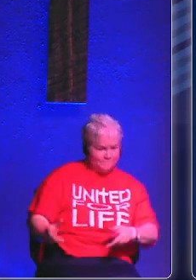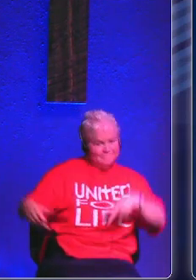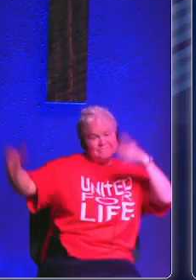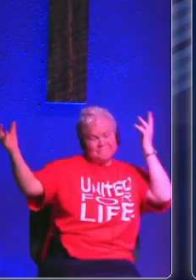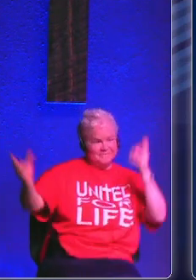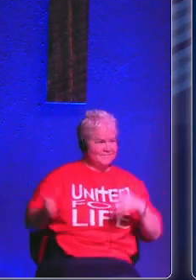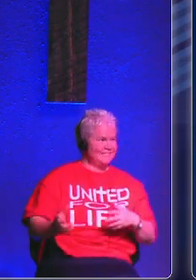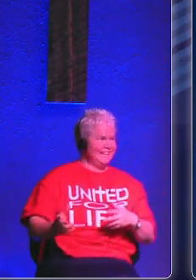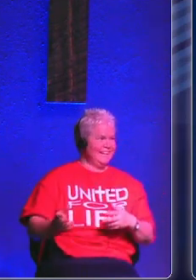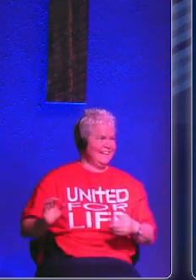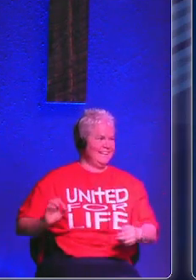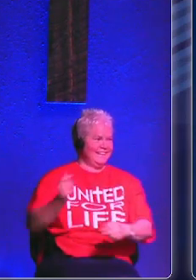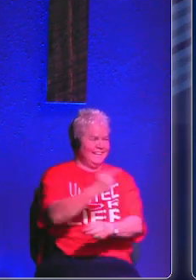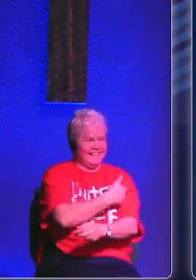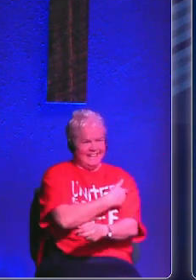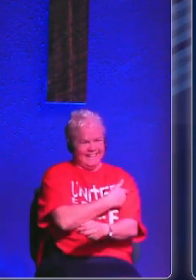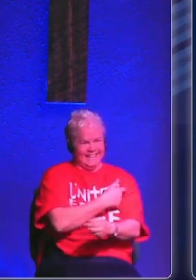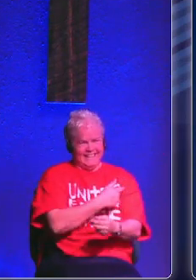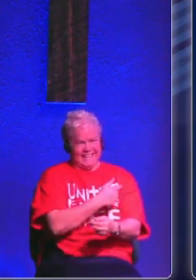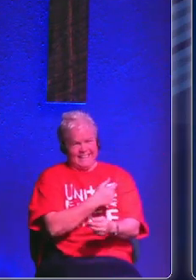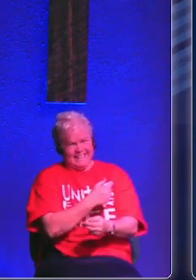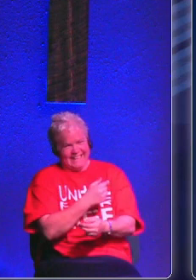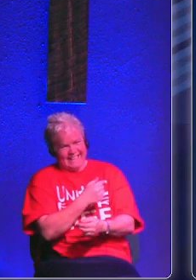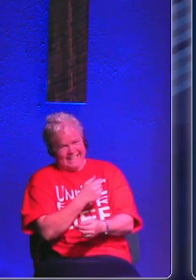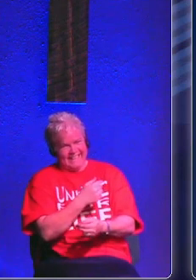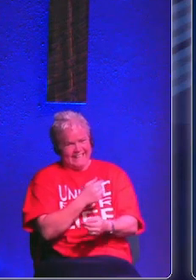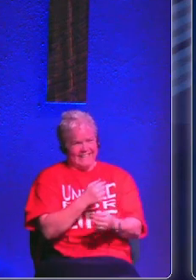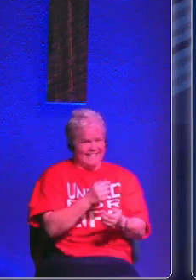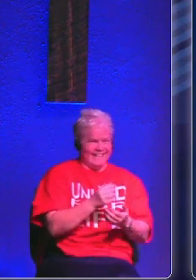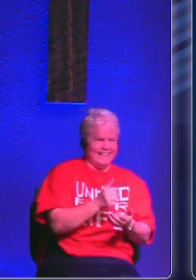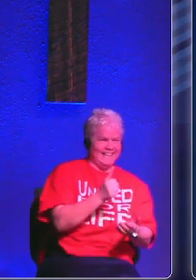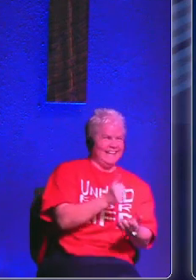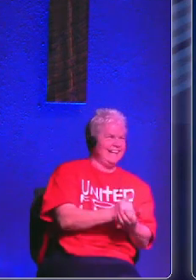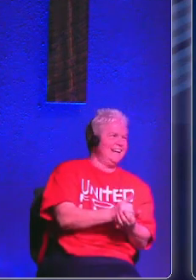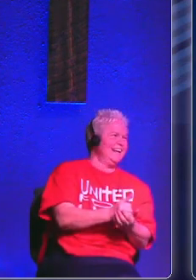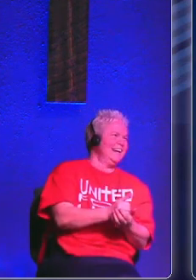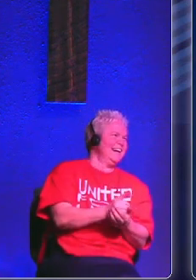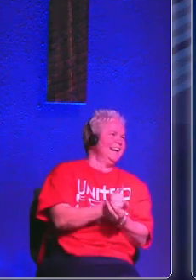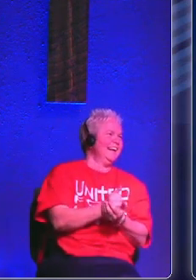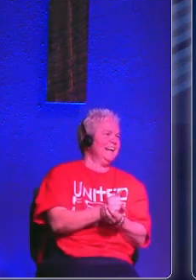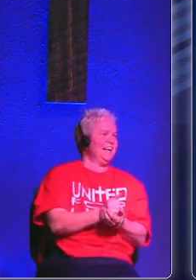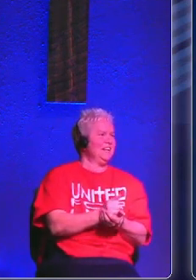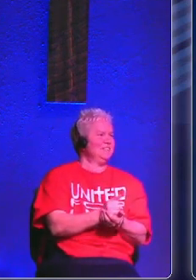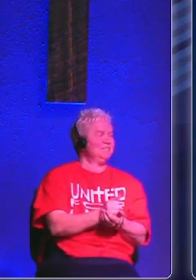it? And everybody said, no, you didn't.